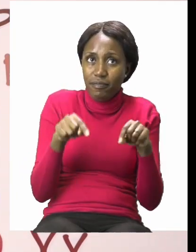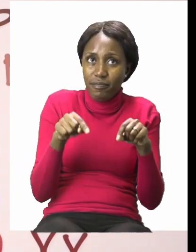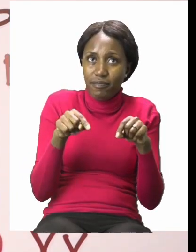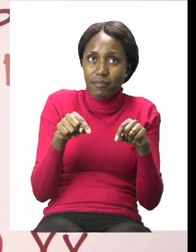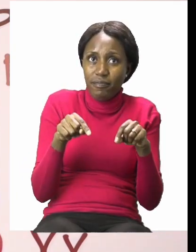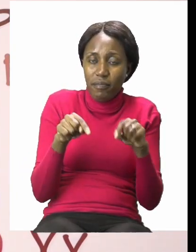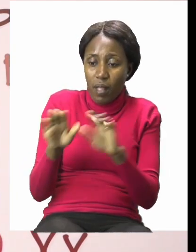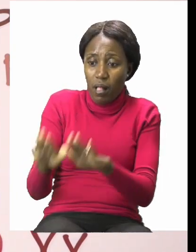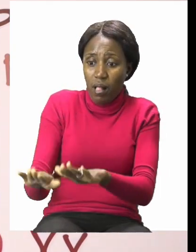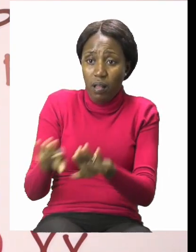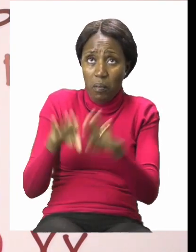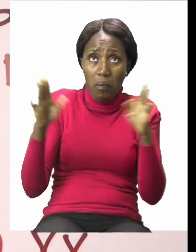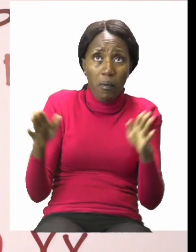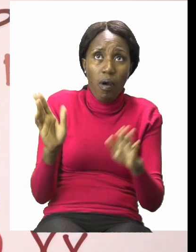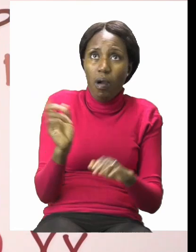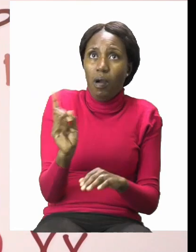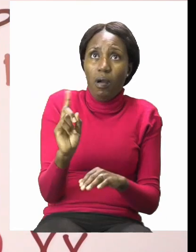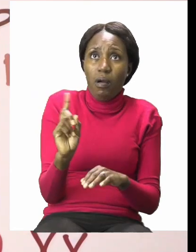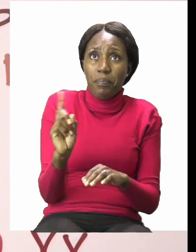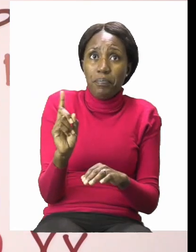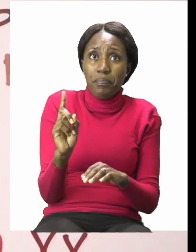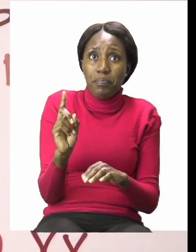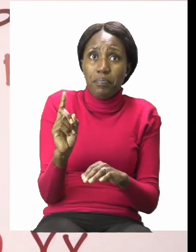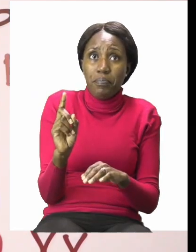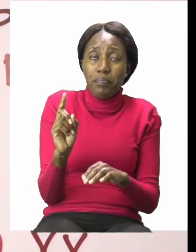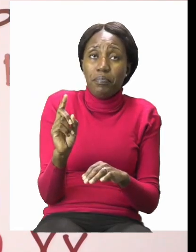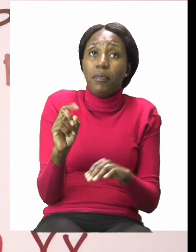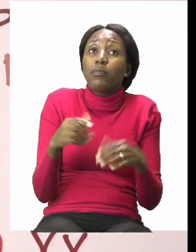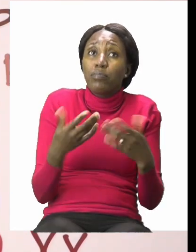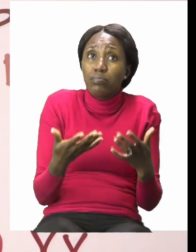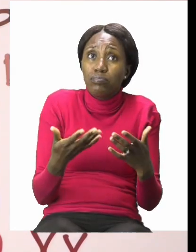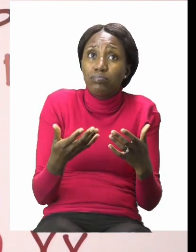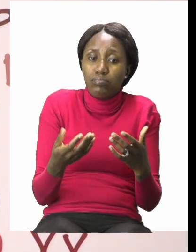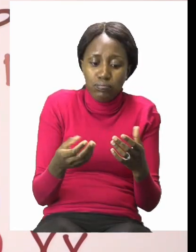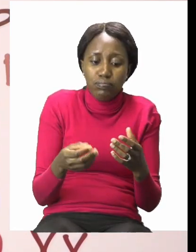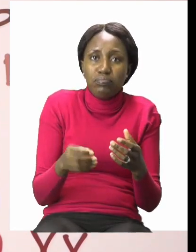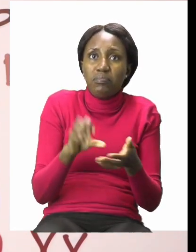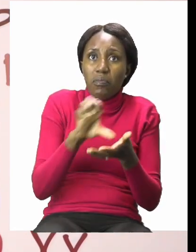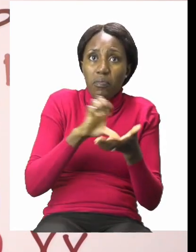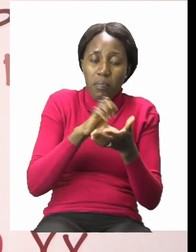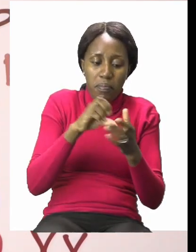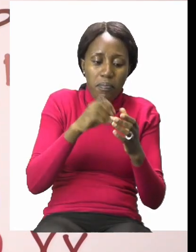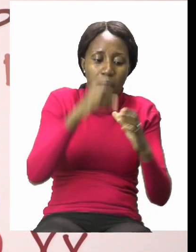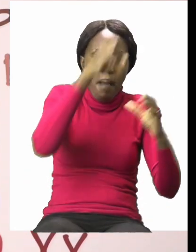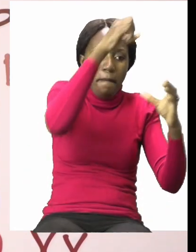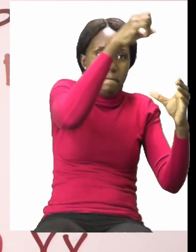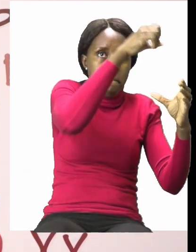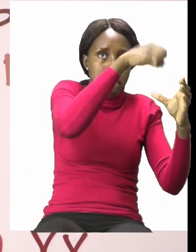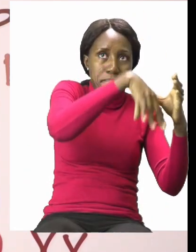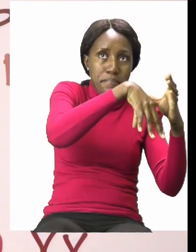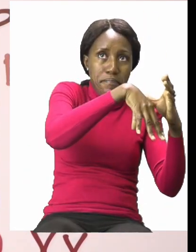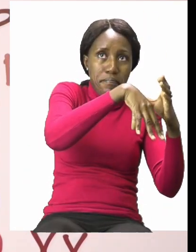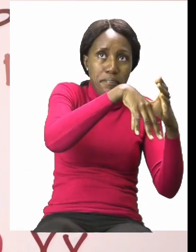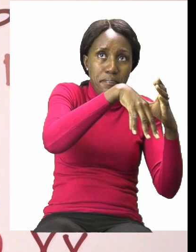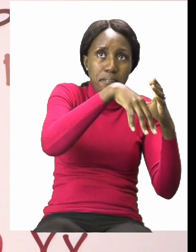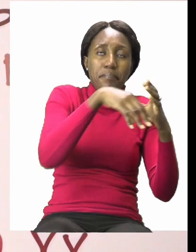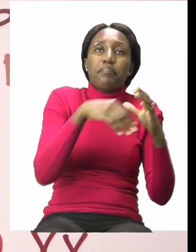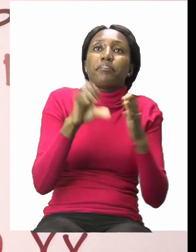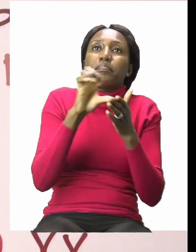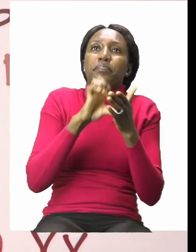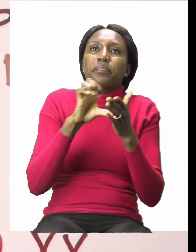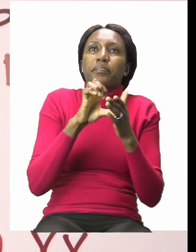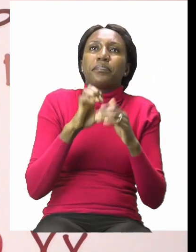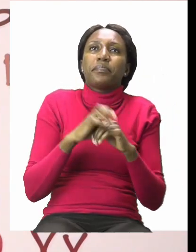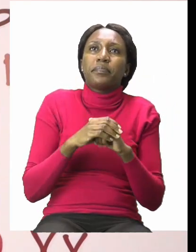need to leave it on the table. Instead, I take my tissue and throw it in the bin.